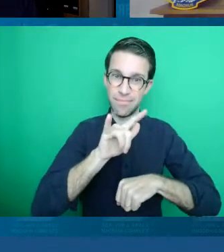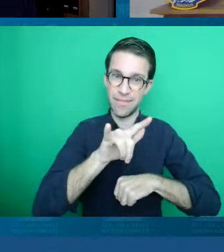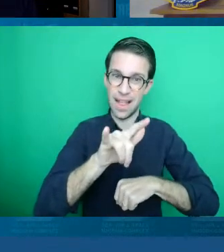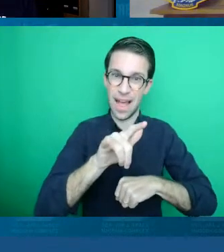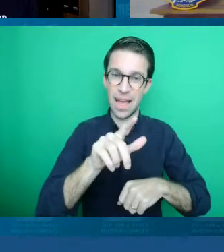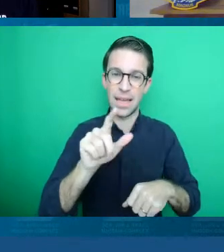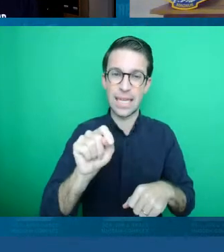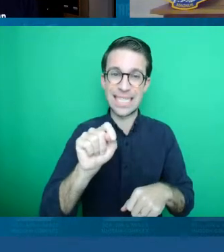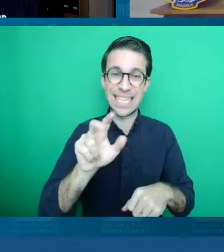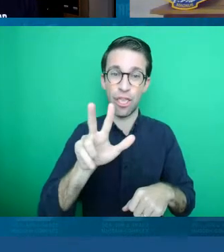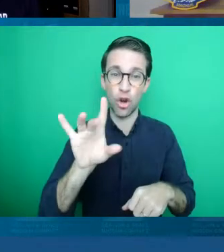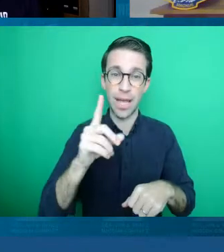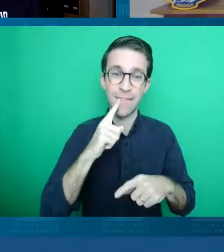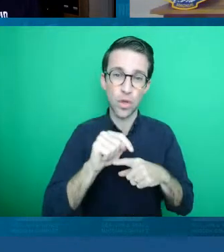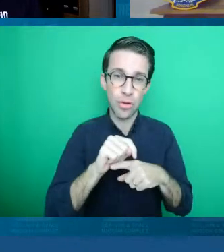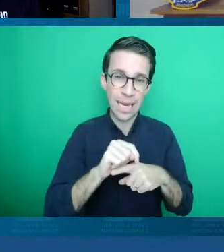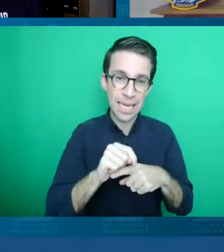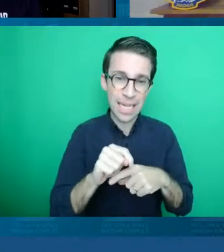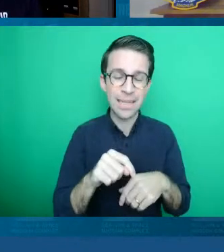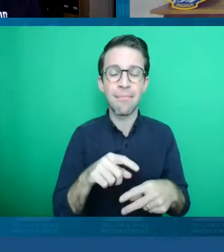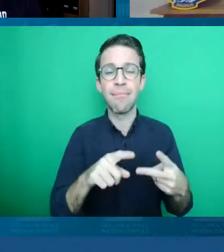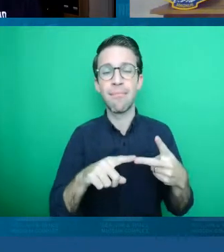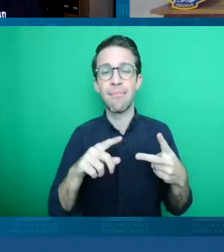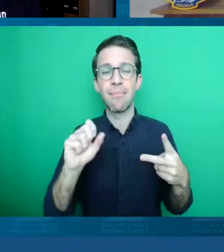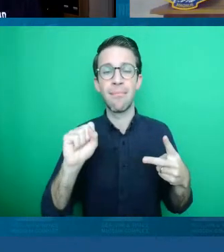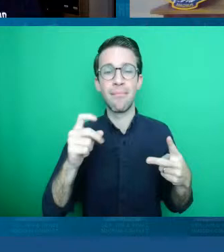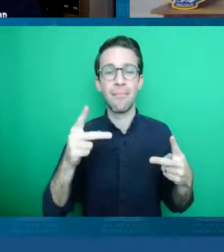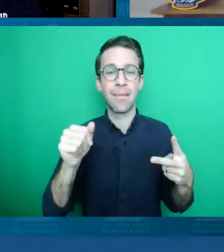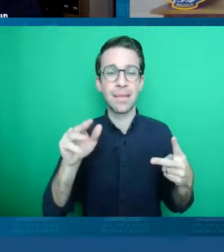and space flight